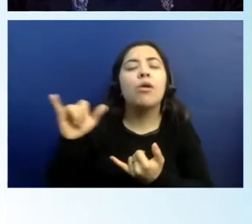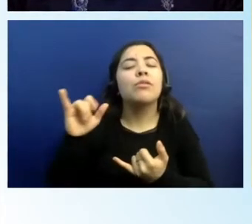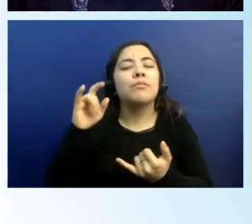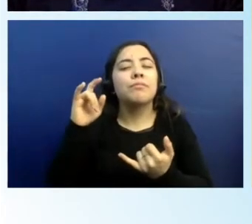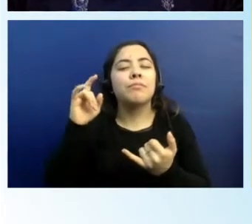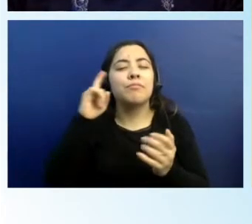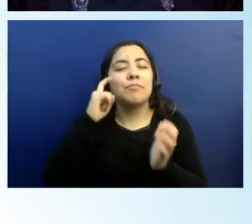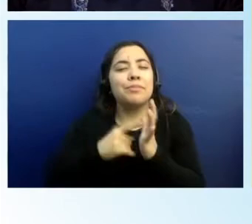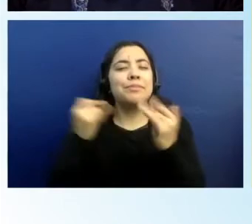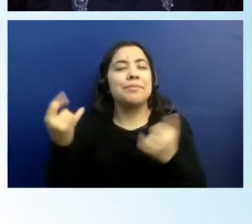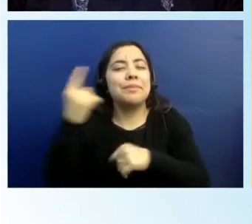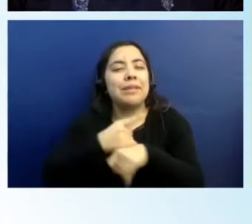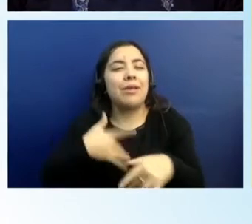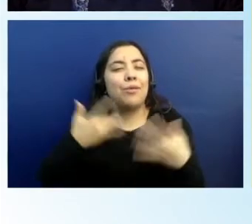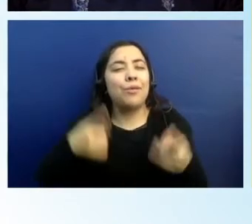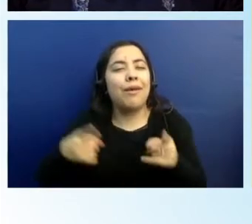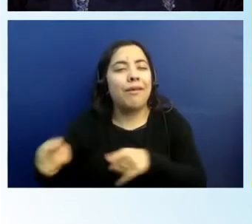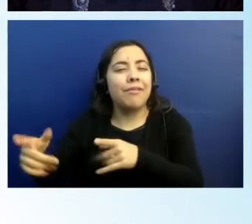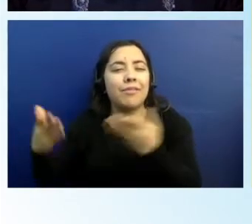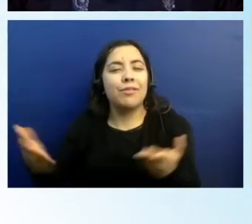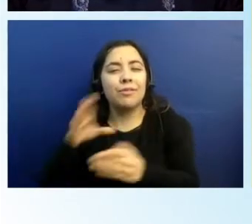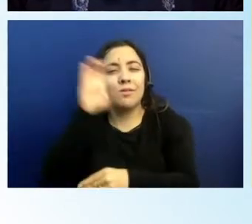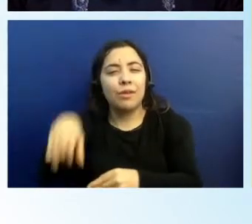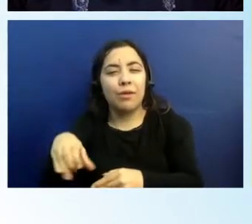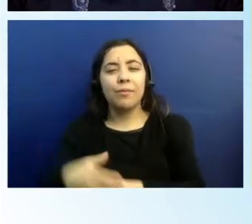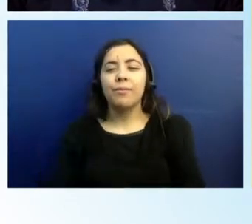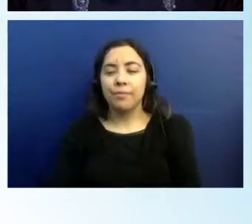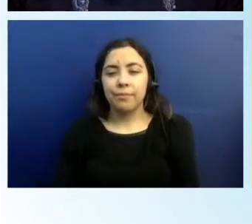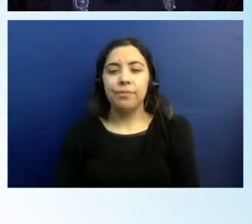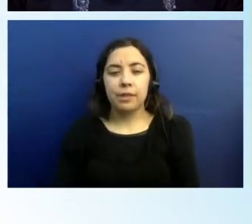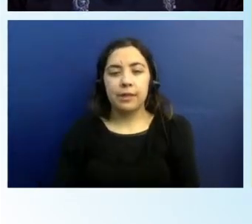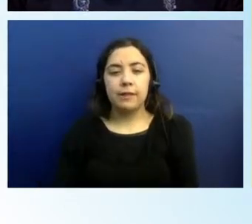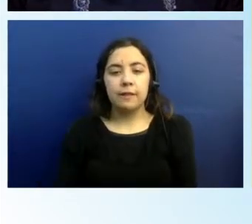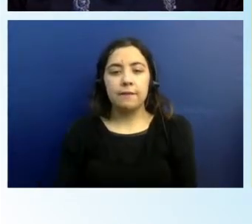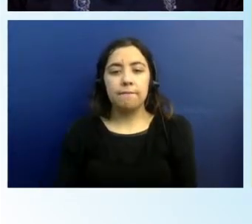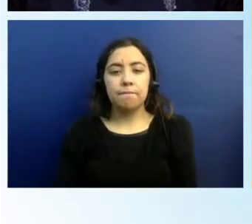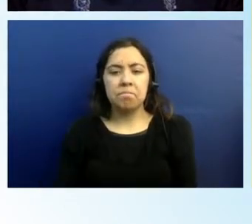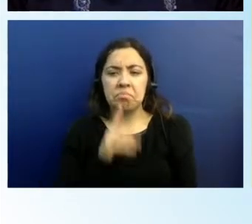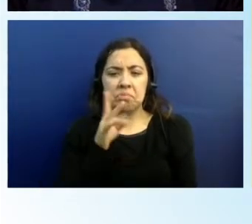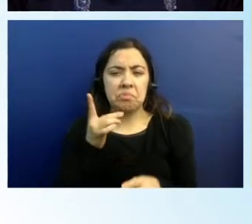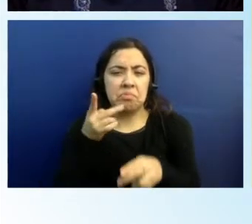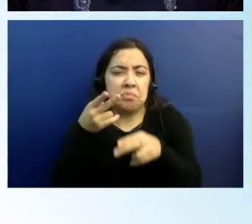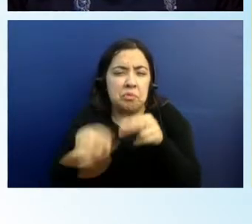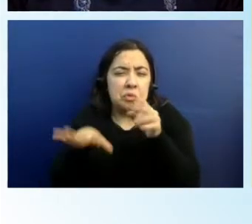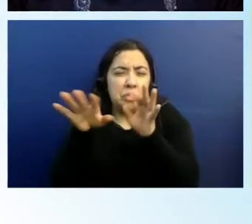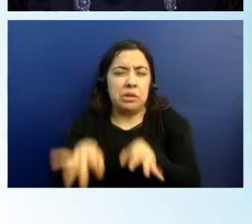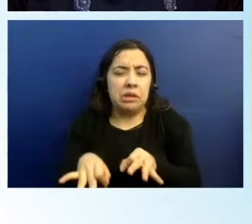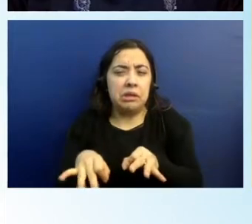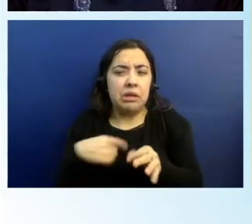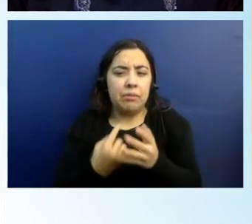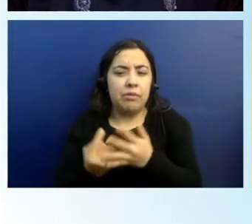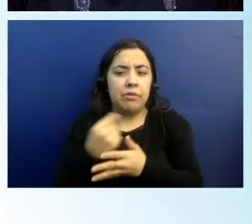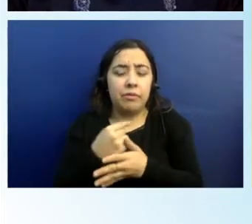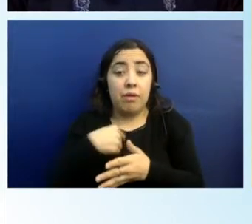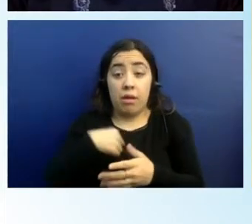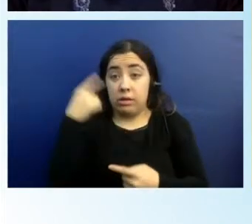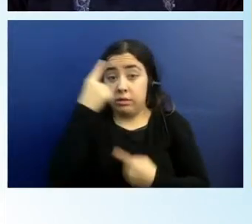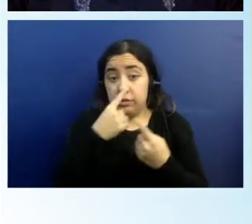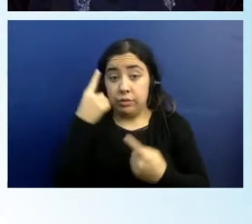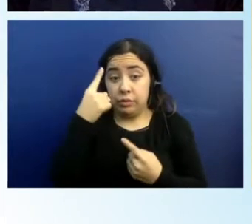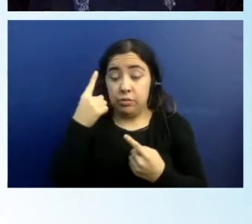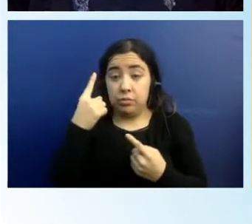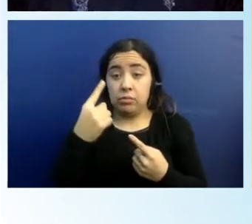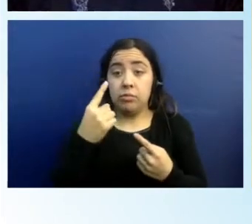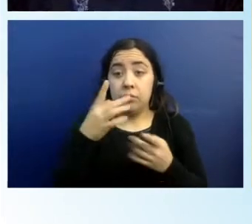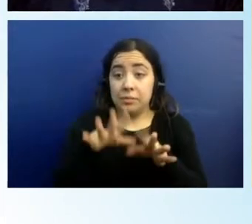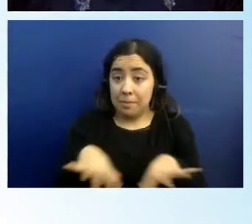today in the city of Chicago. Very quickly, I'm going to go through what I consider to be a very